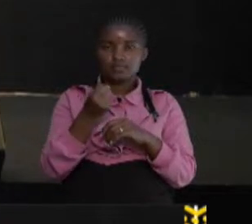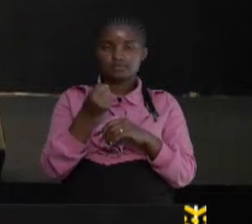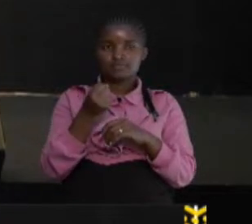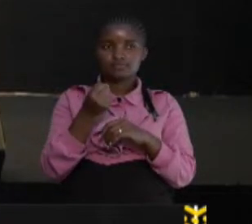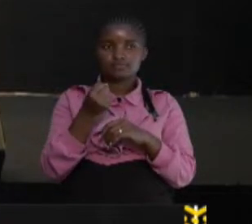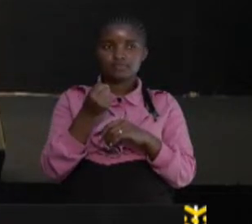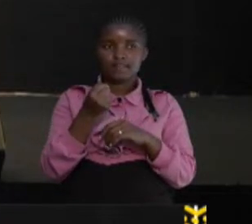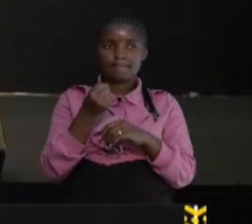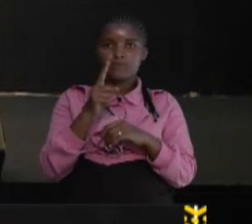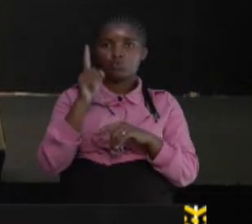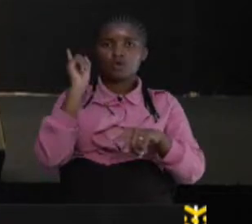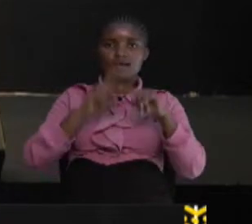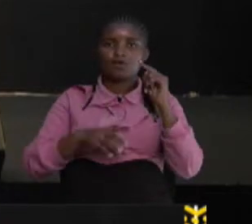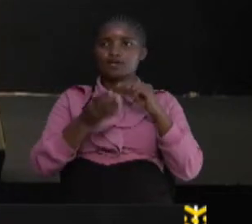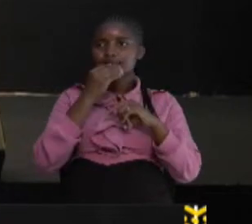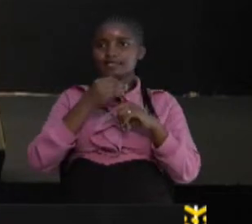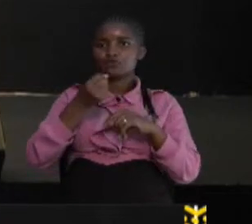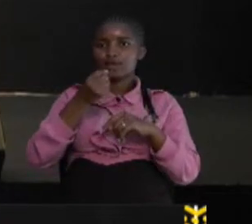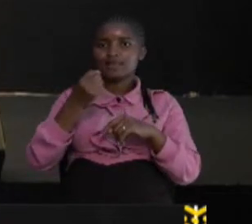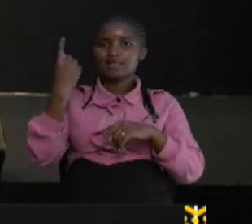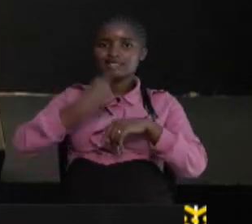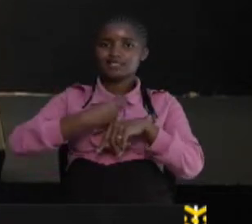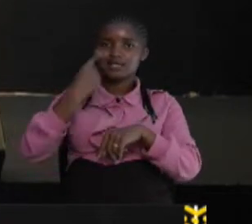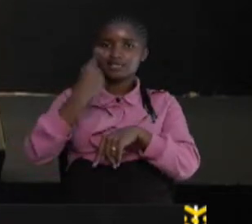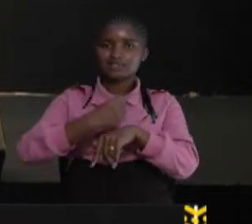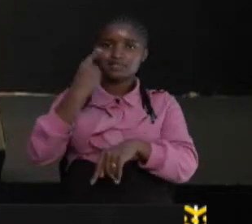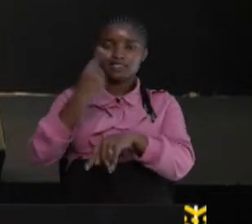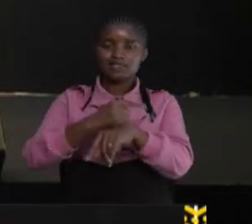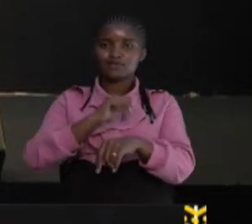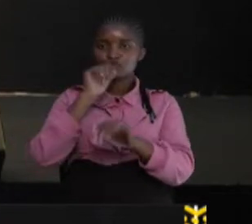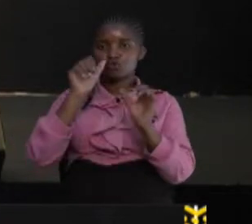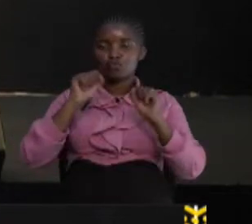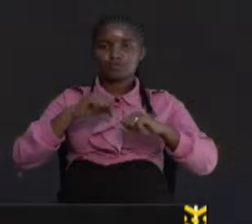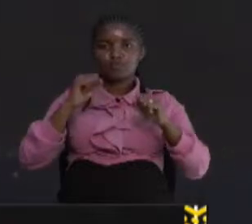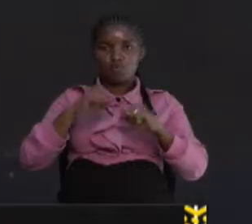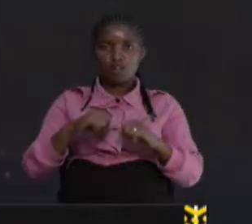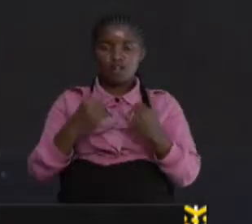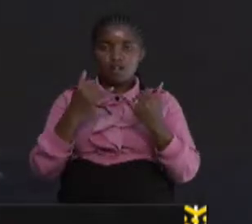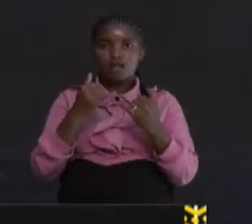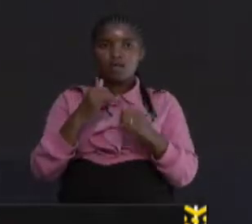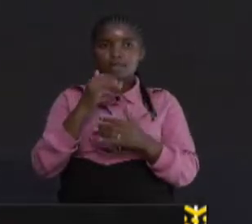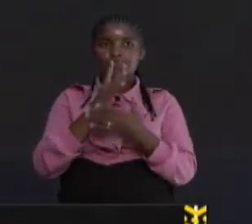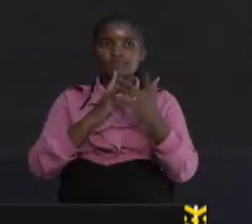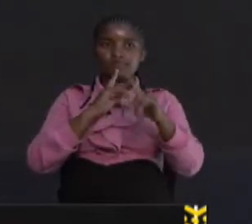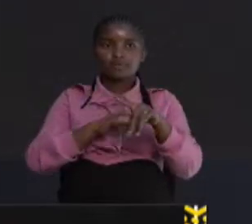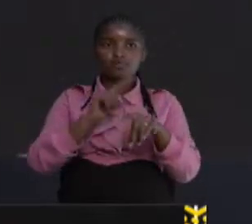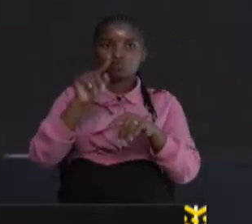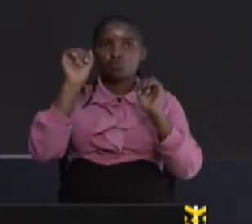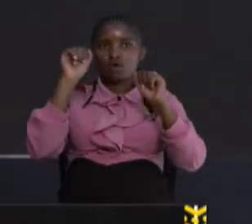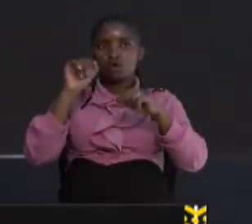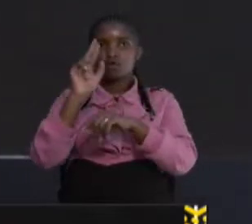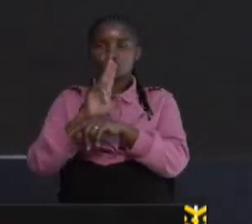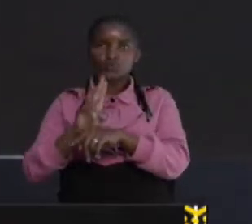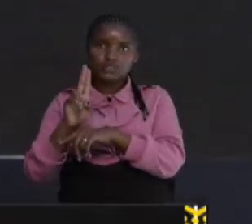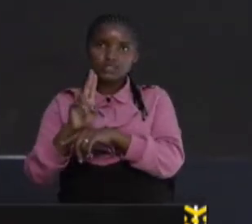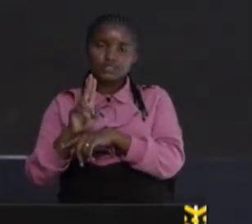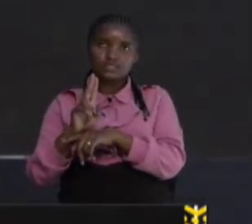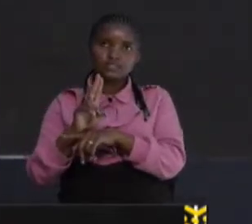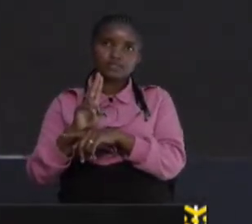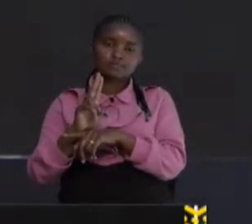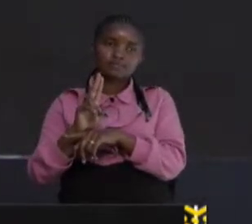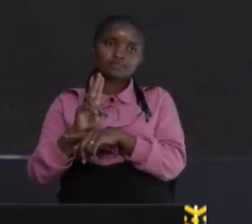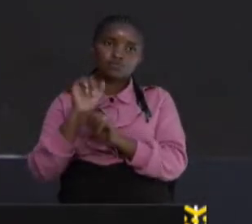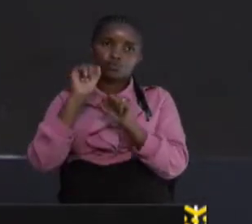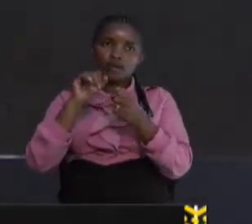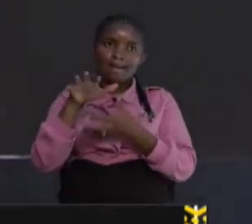is ugali. You cannot eat ugali every day. It's not possible, right? So at some point, you might use, you